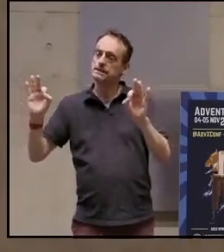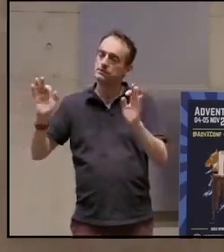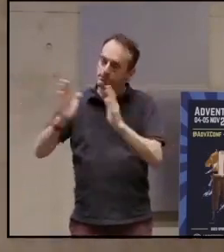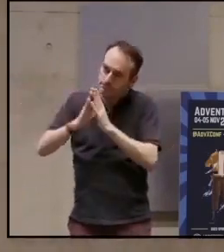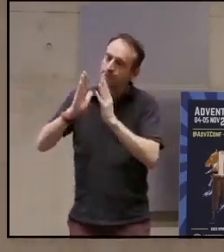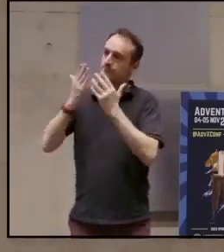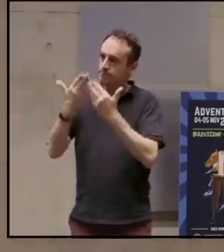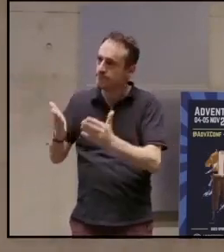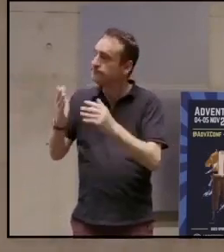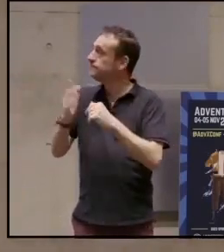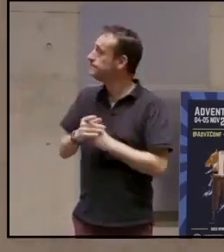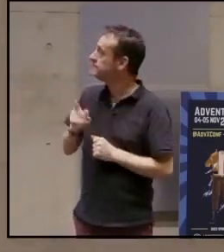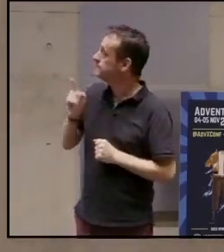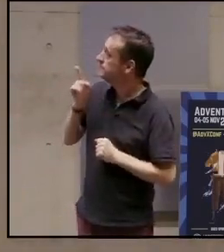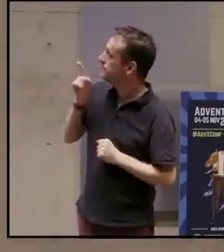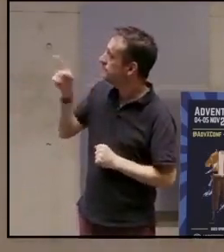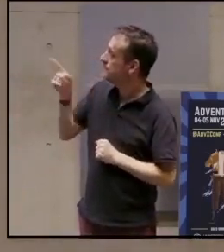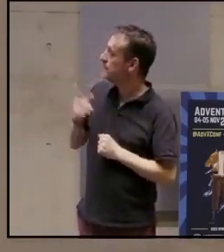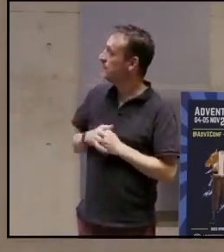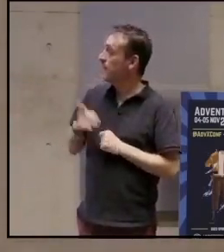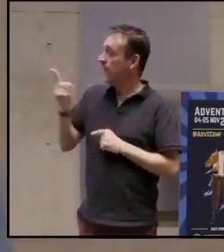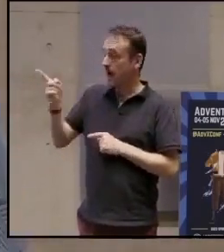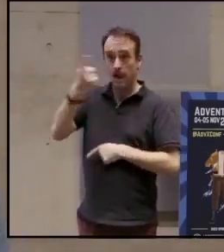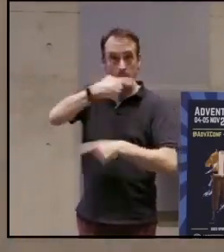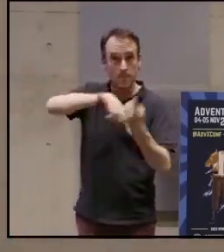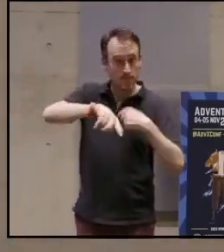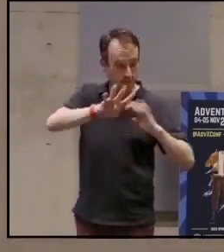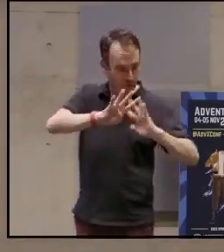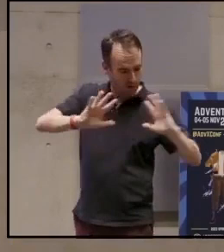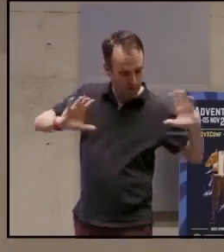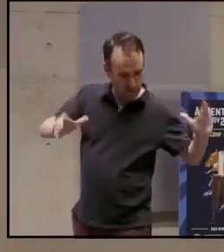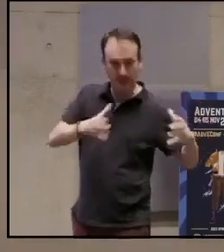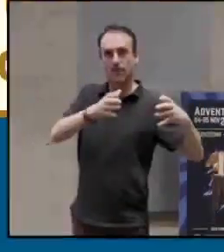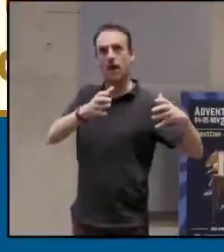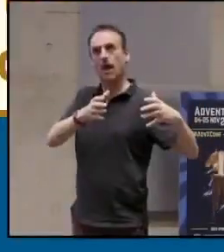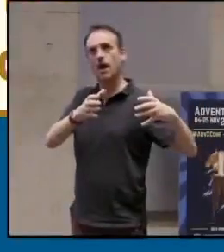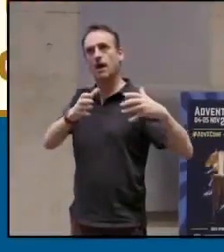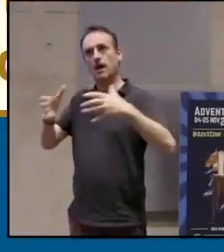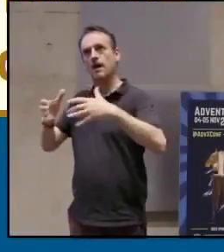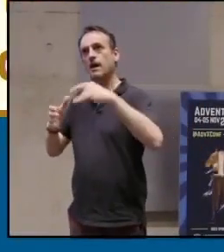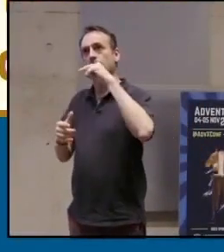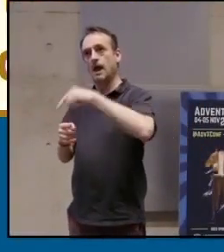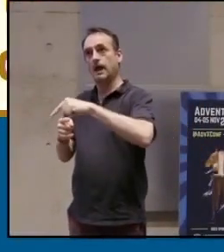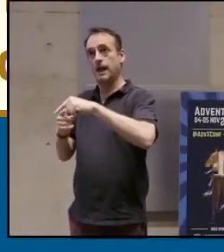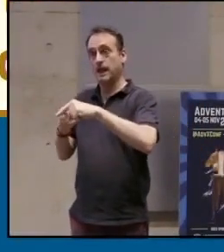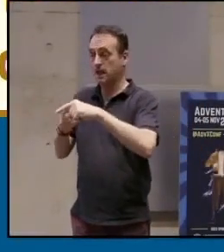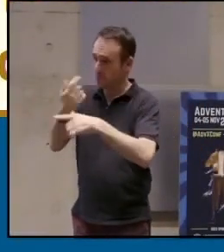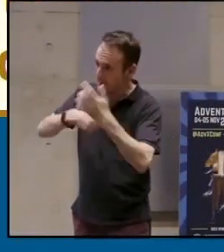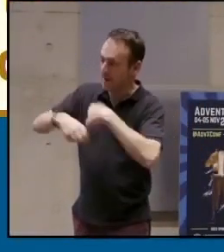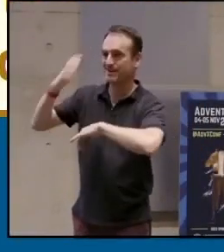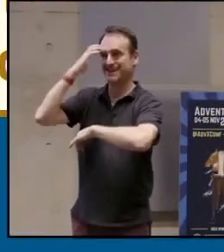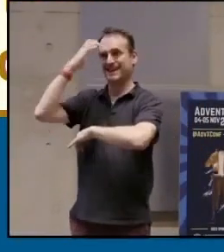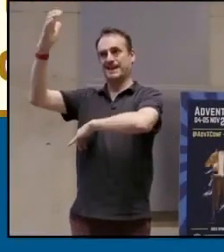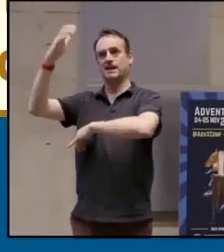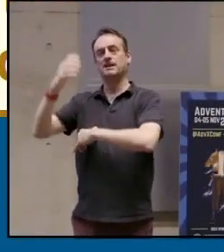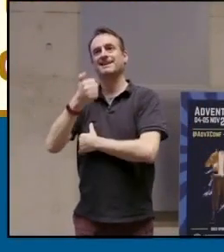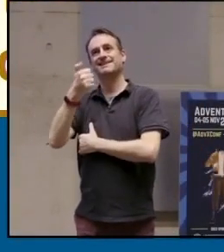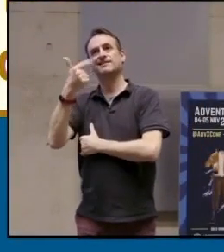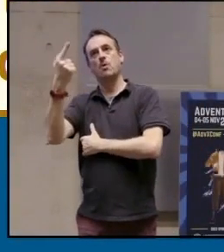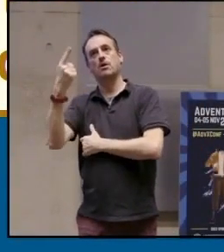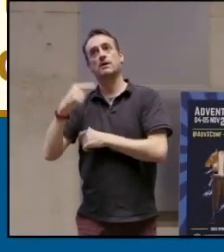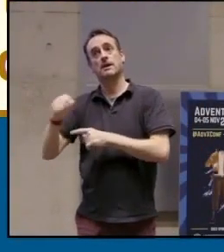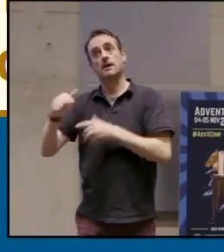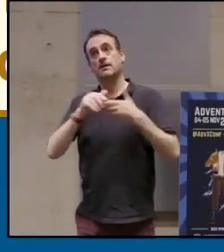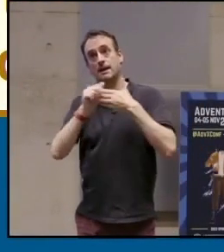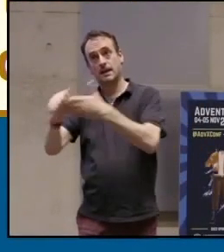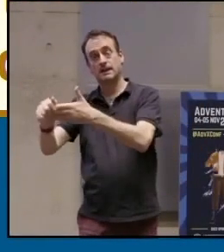prince came back, united his people, and took the throne at the ripe age of 61. He led Cambodia into a